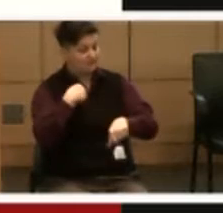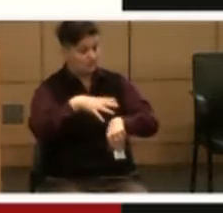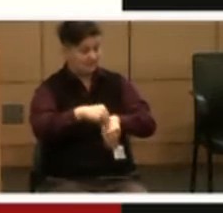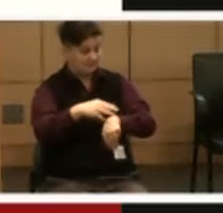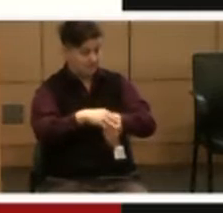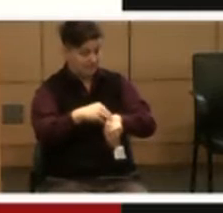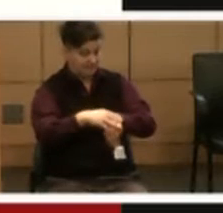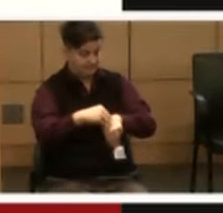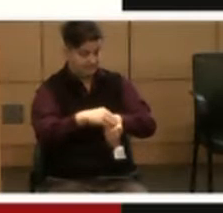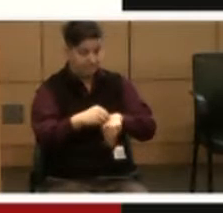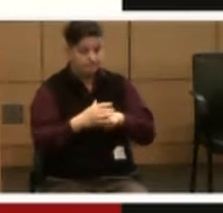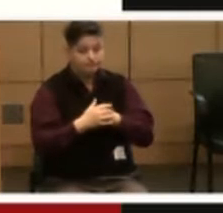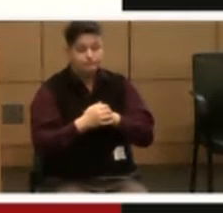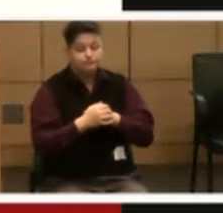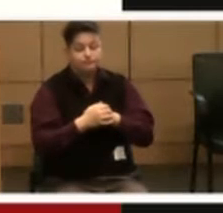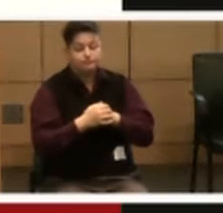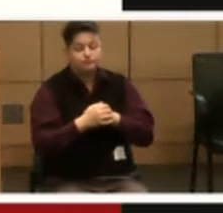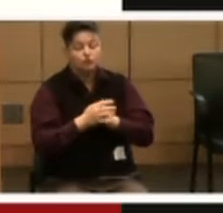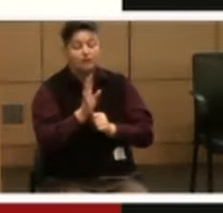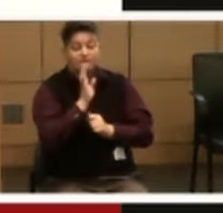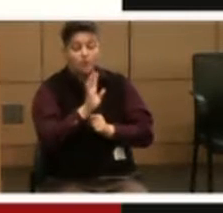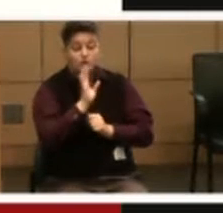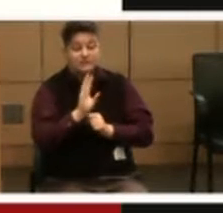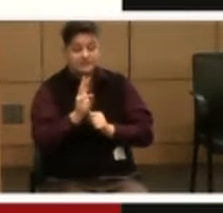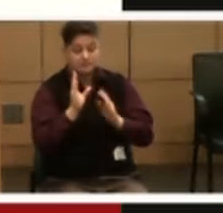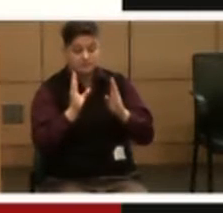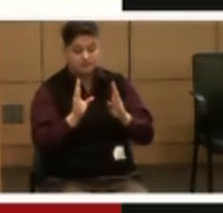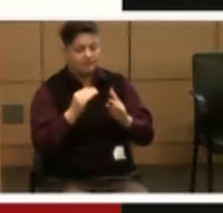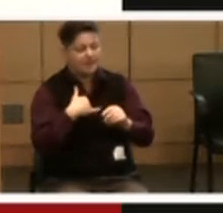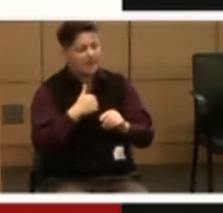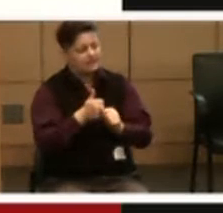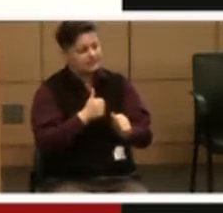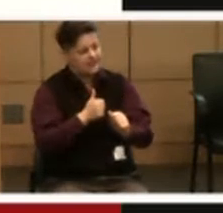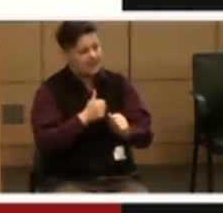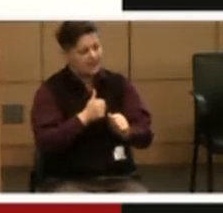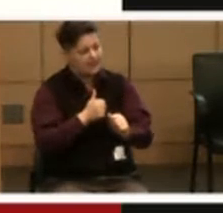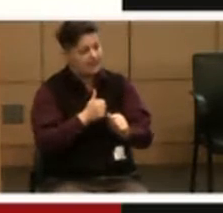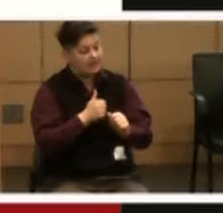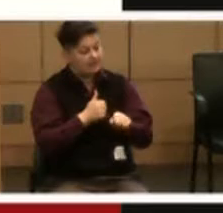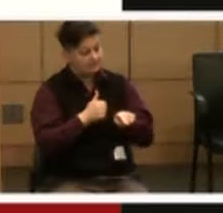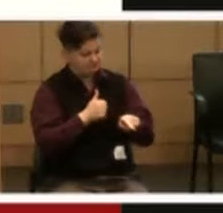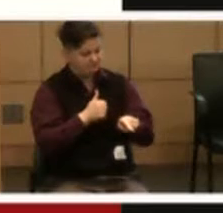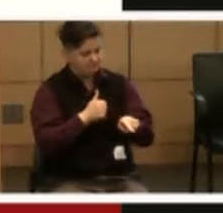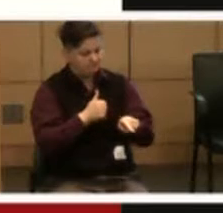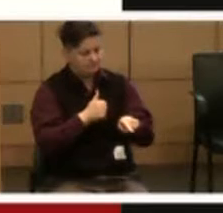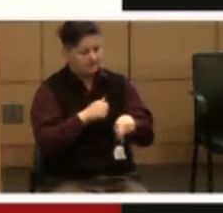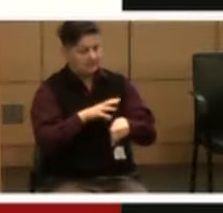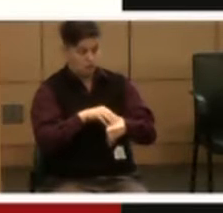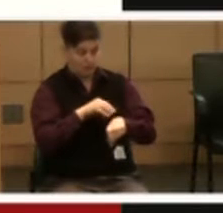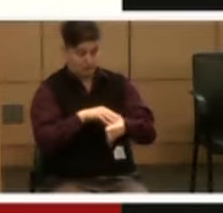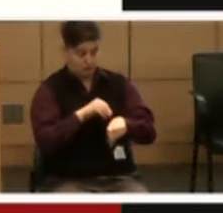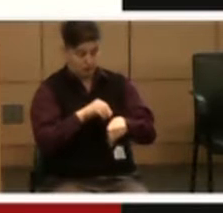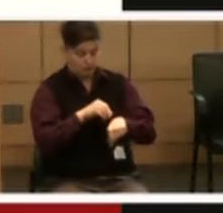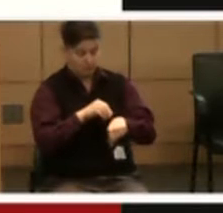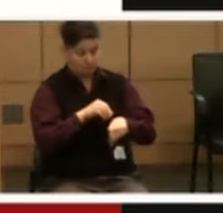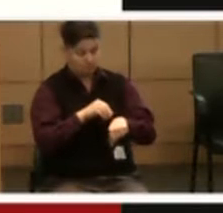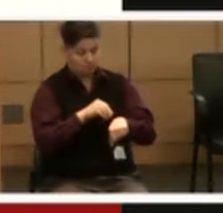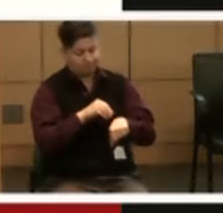that 4 to 6-year-old kids had a delay in the Swedish